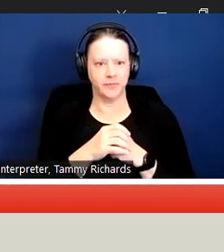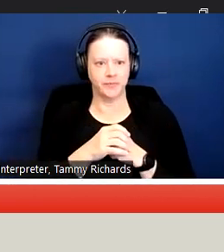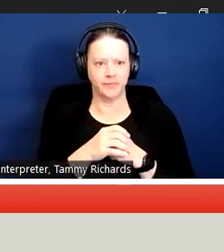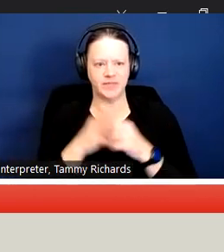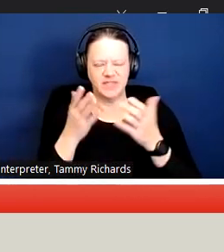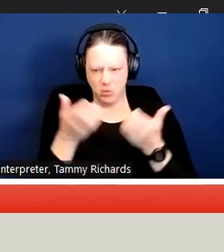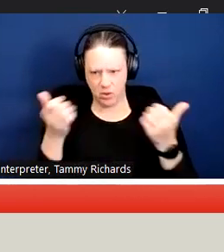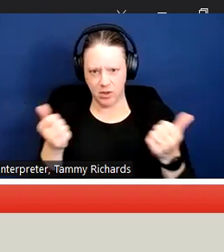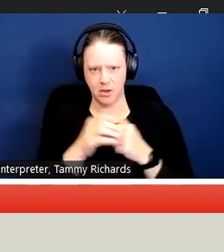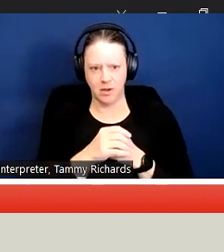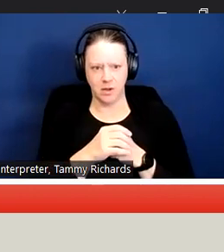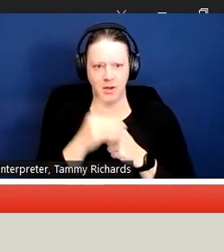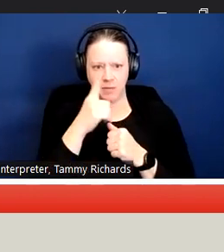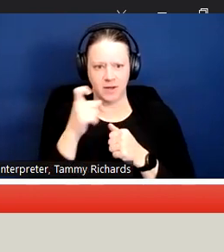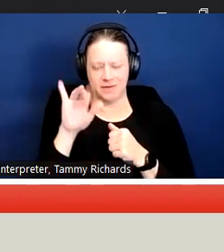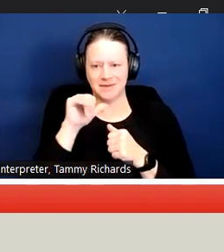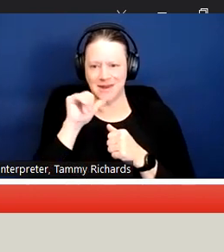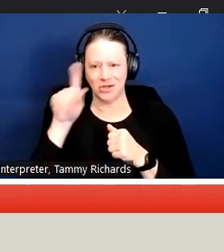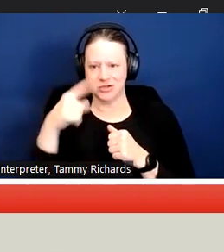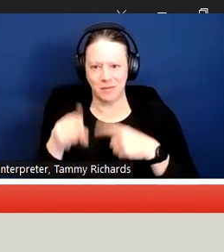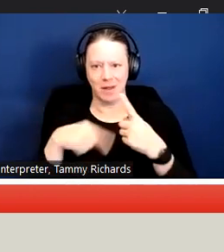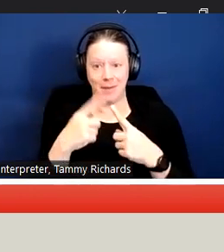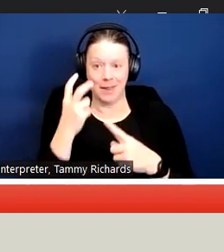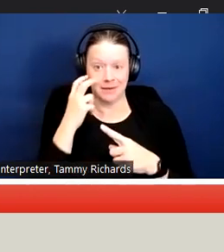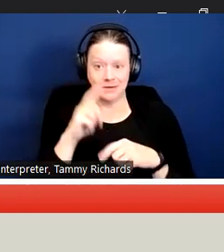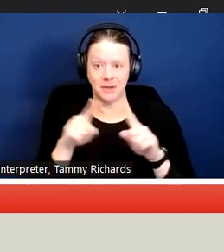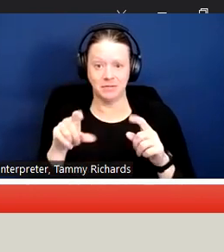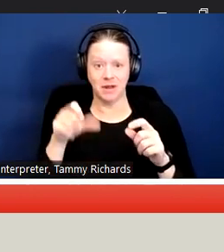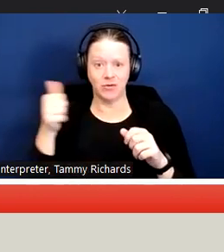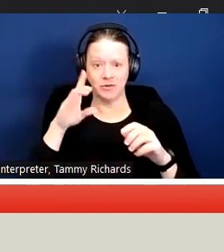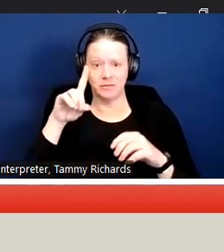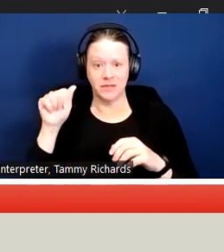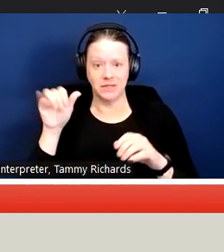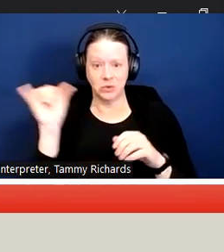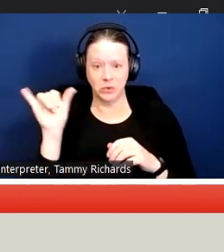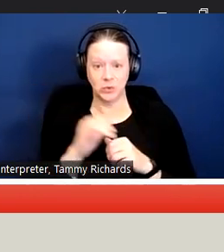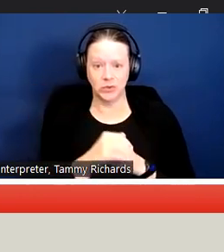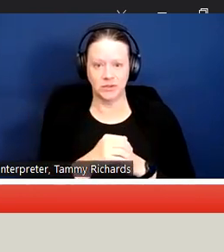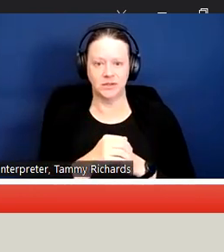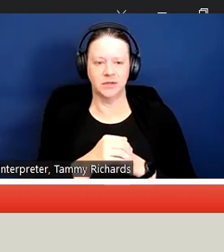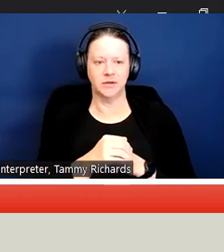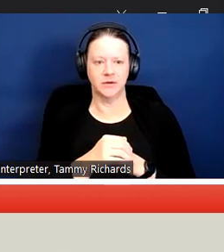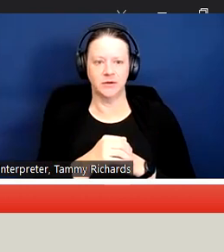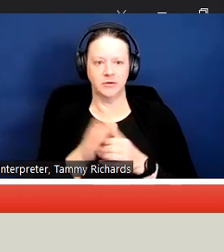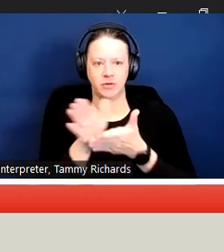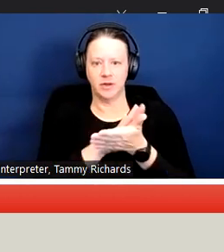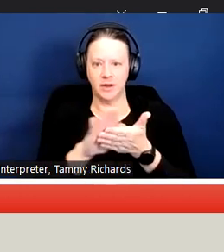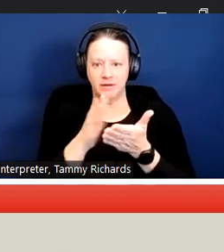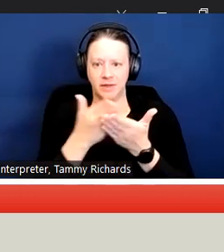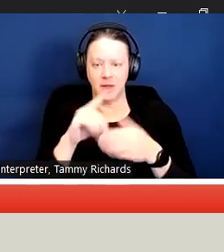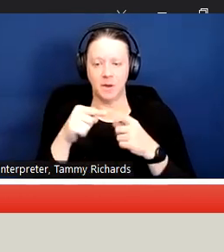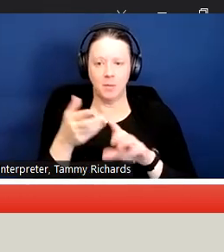separately, because this isn't just about blindness, this is about all kinds of disabilities. So the nice thing about this before and